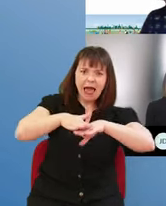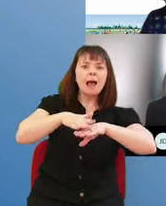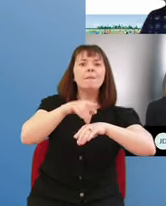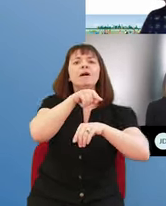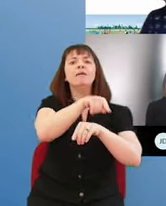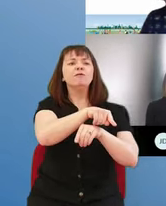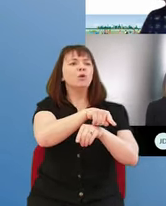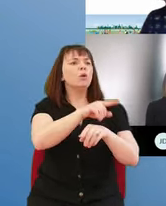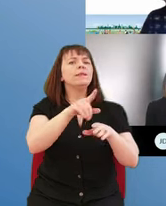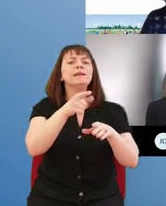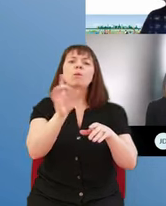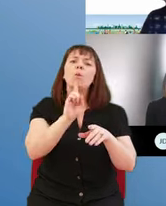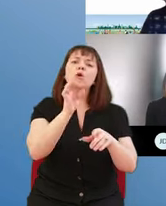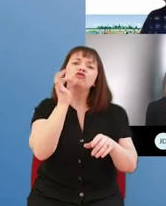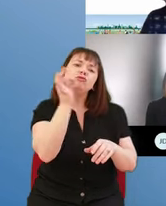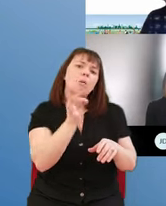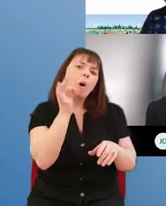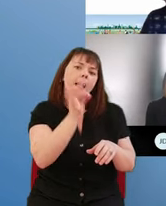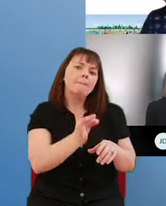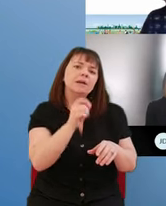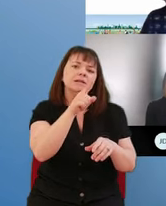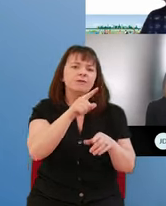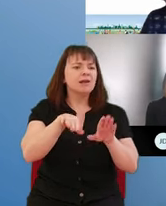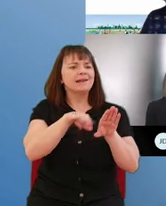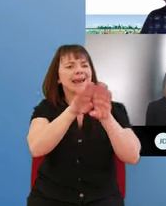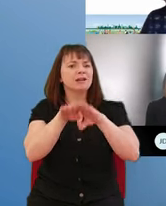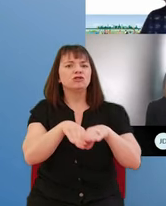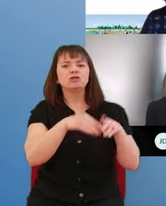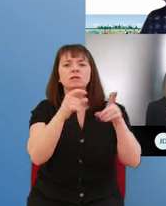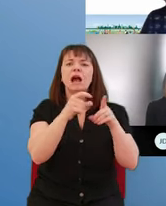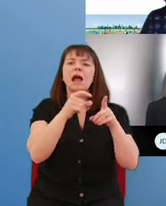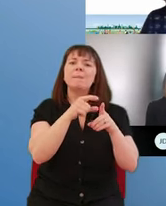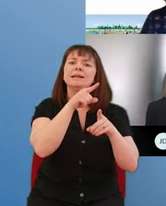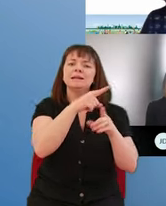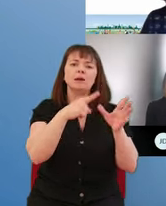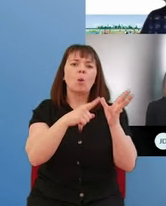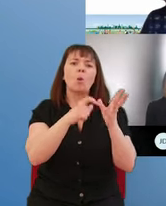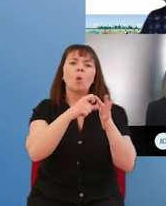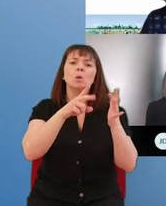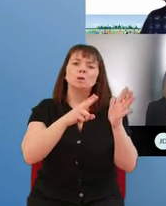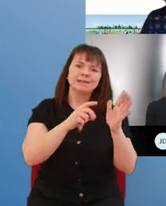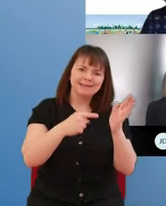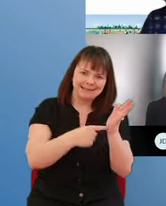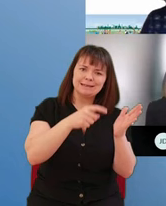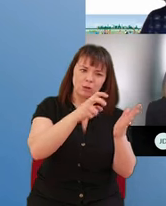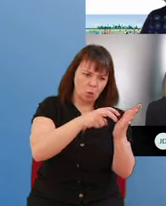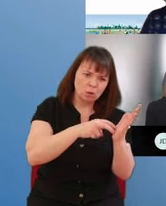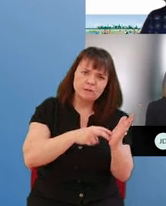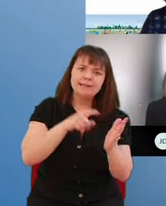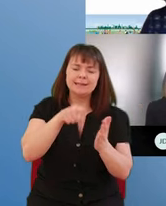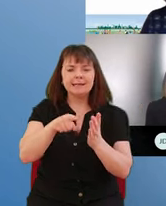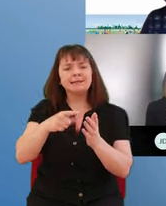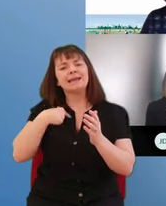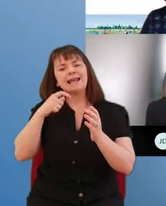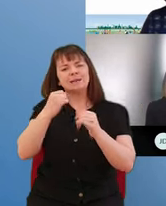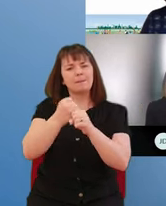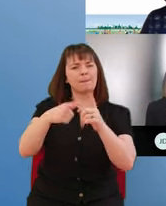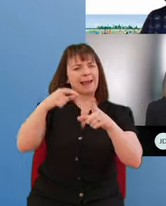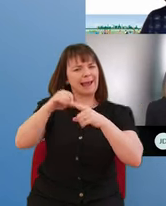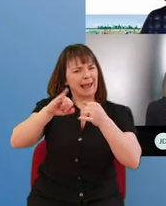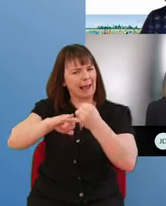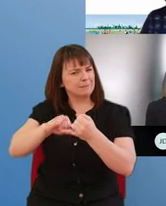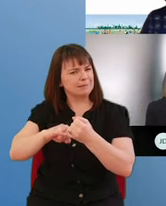and the plan is to recover according to what actually represents good clinical practice, which is better represented in the National